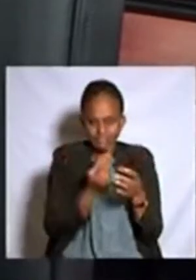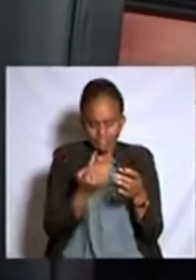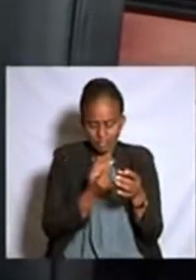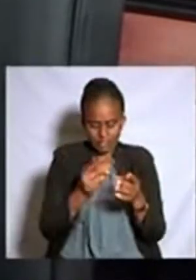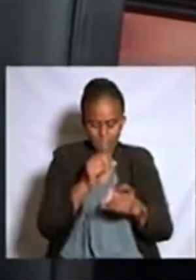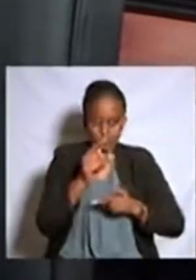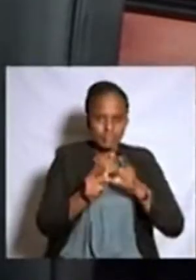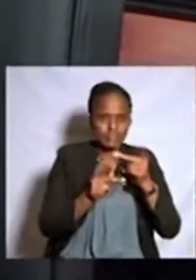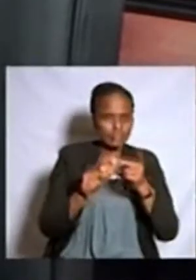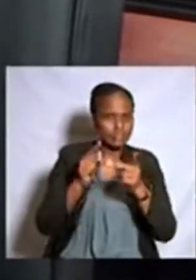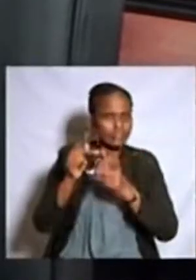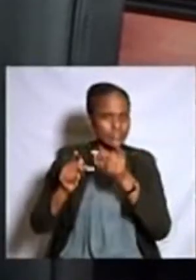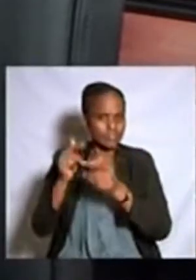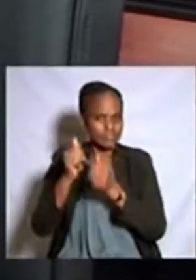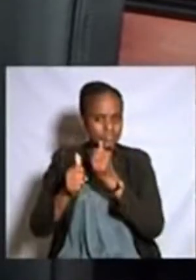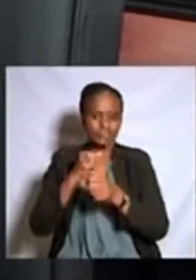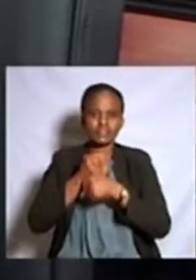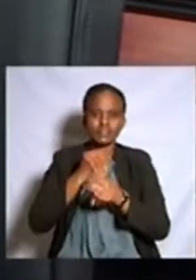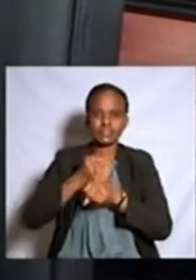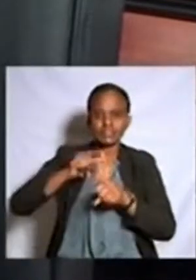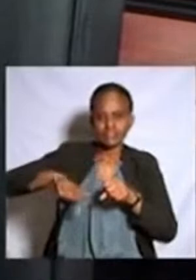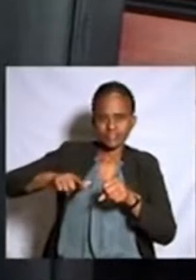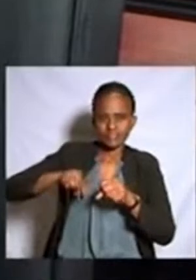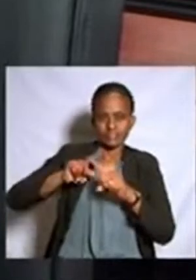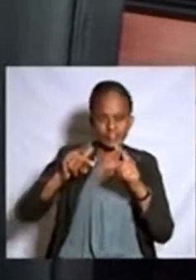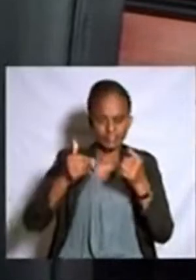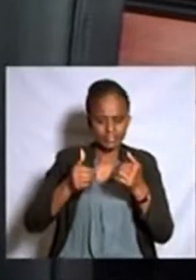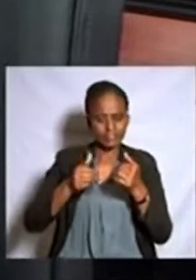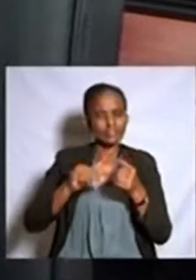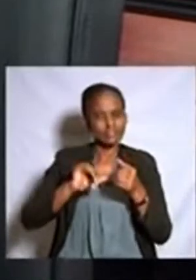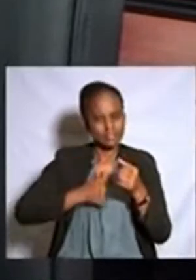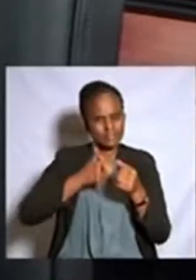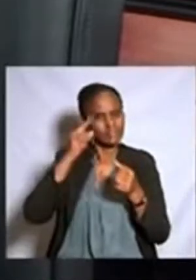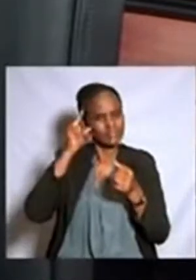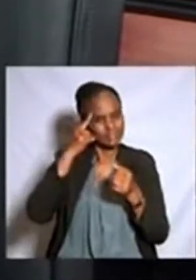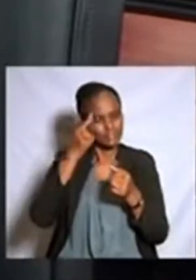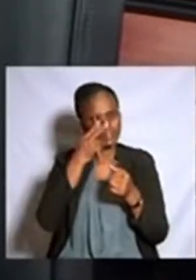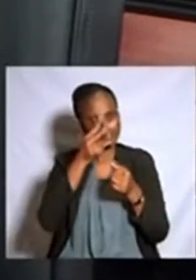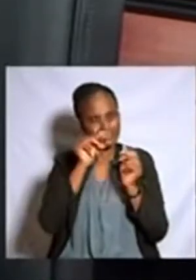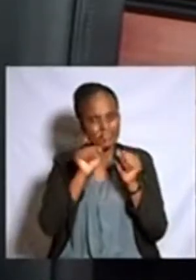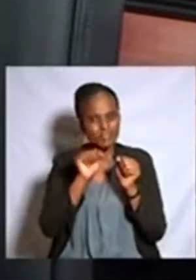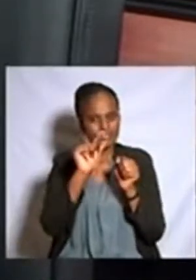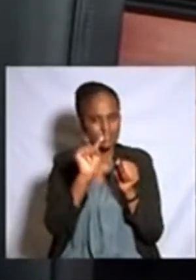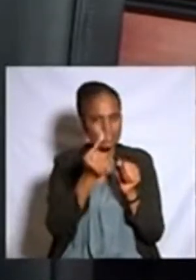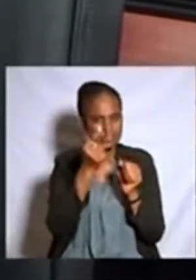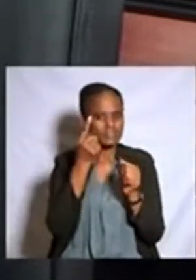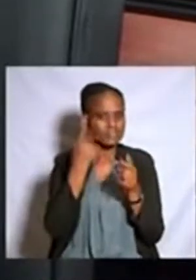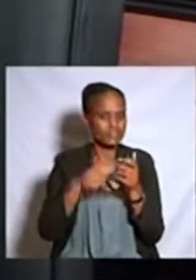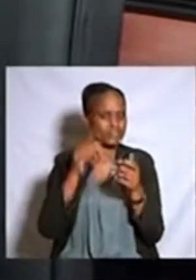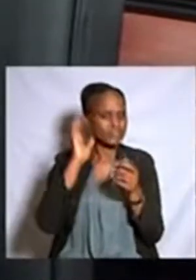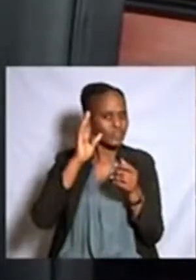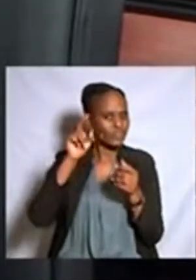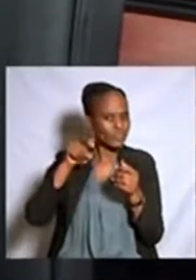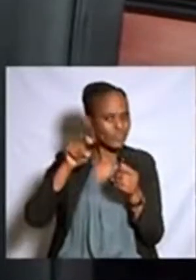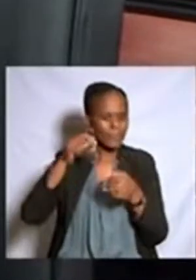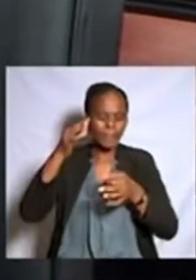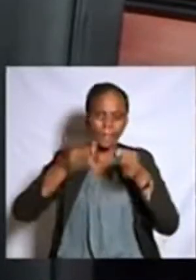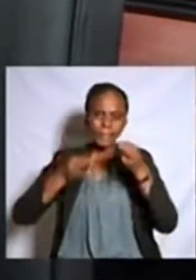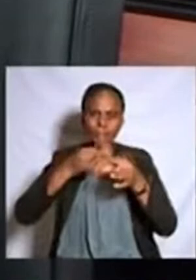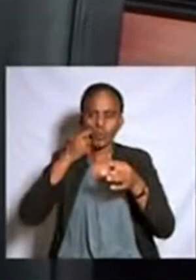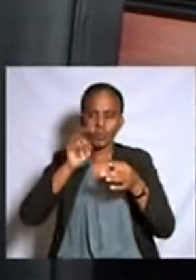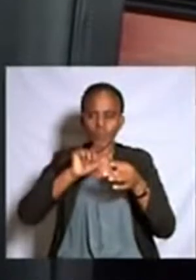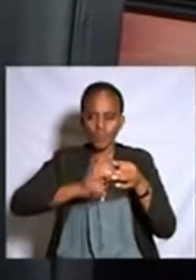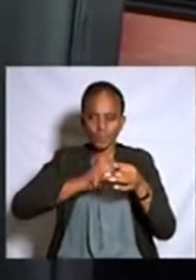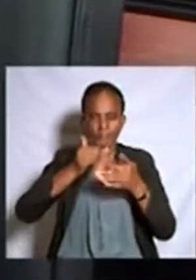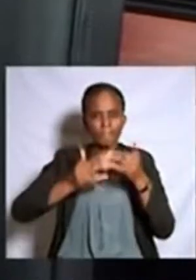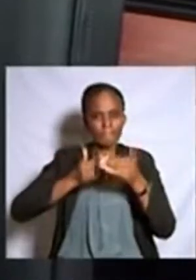processes which have led to the delays. But so far, I think, as can be seen, the first one, we require a court order. The next one, I think